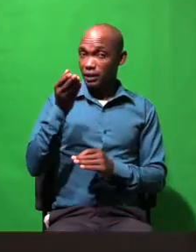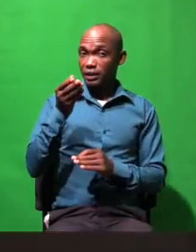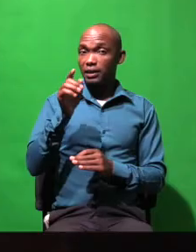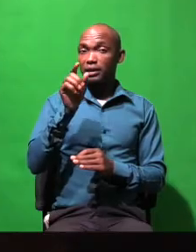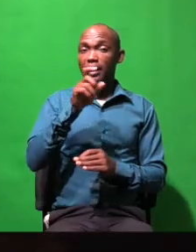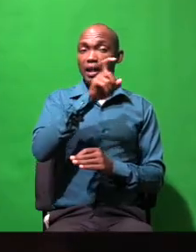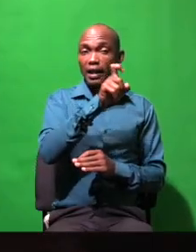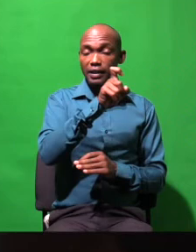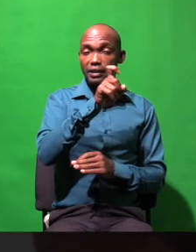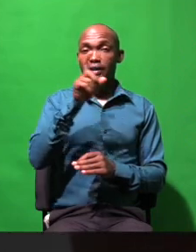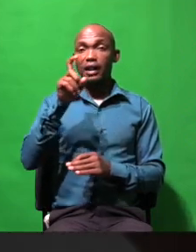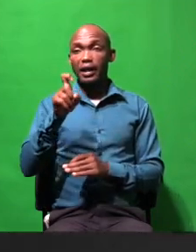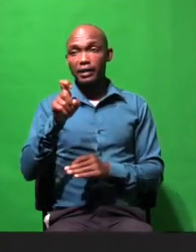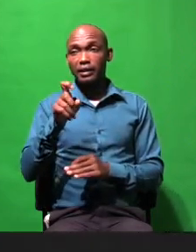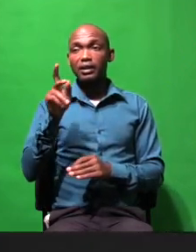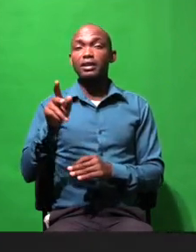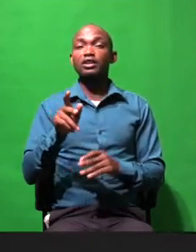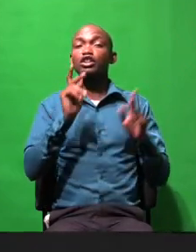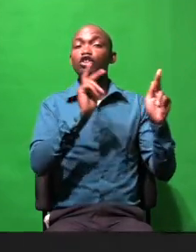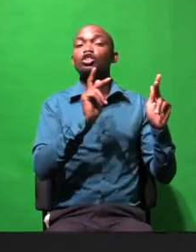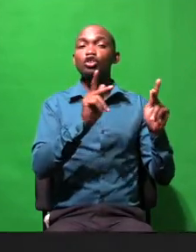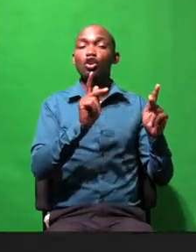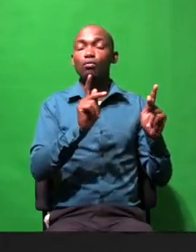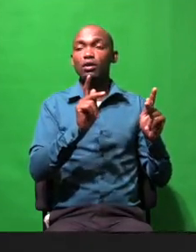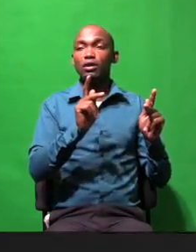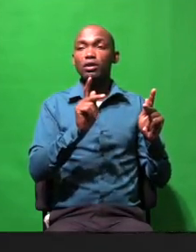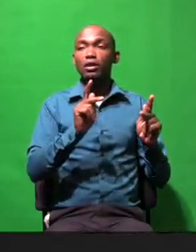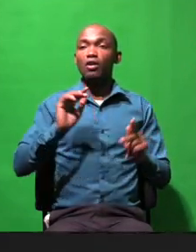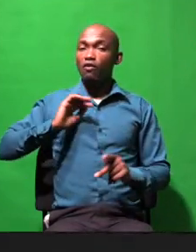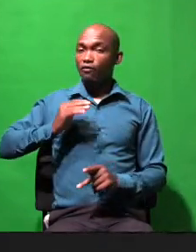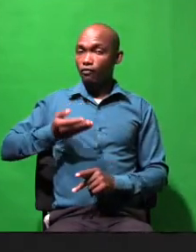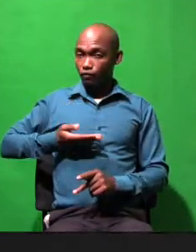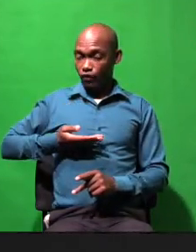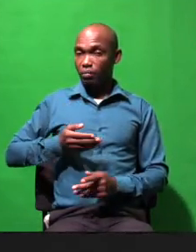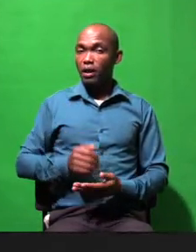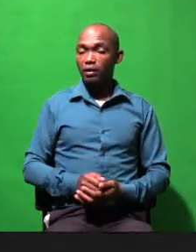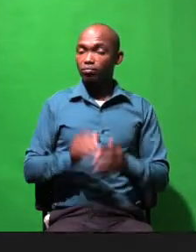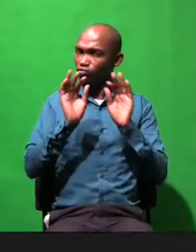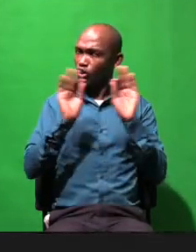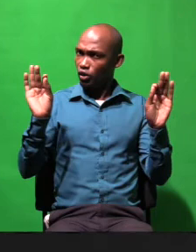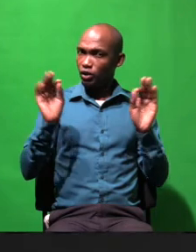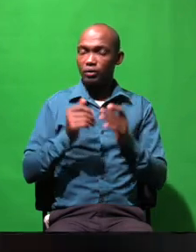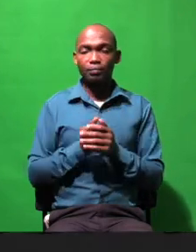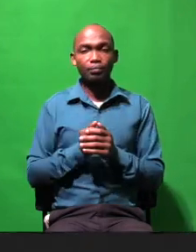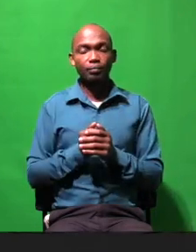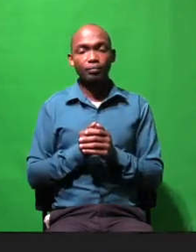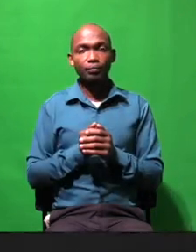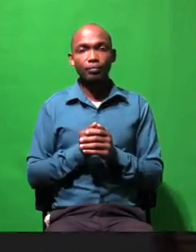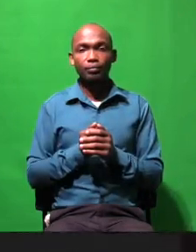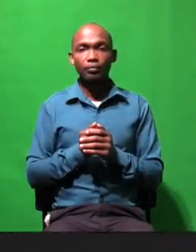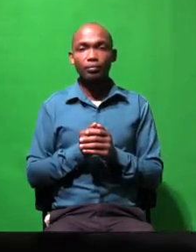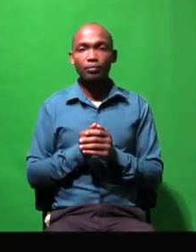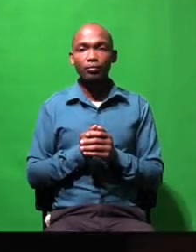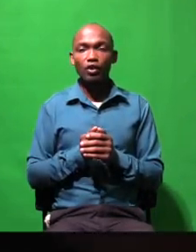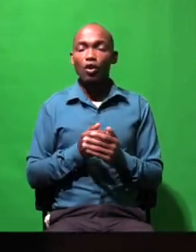a normal what? This is a normal female. Good. Why